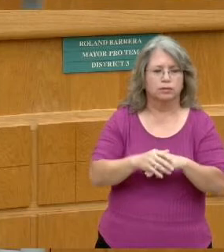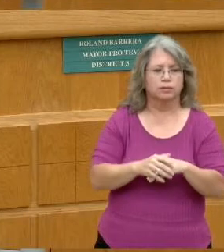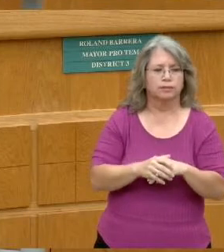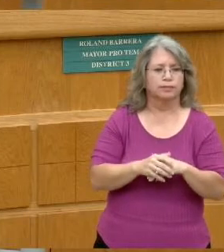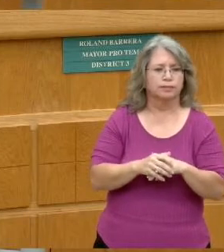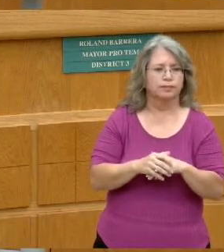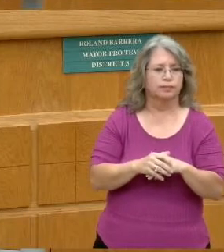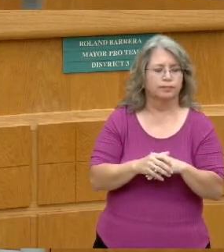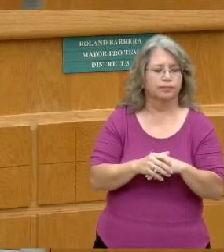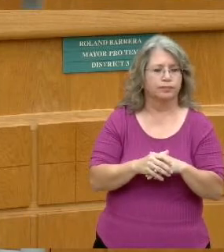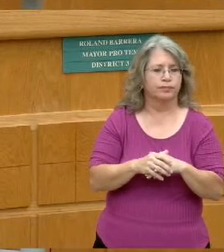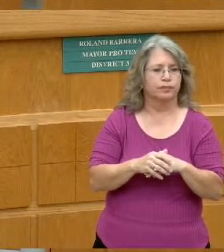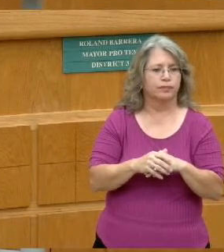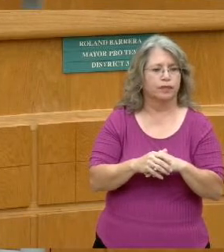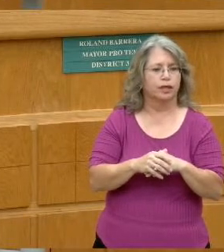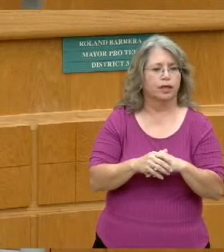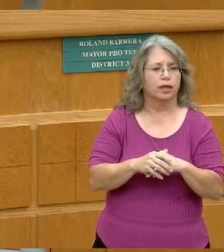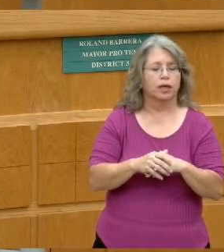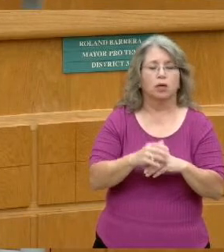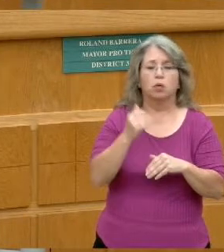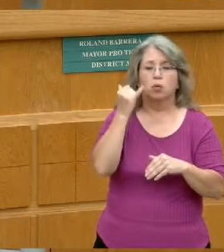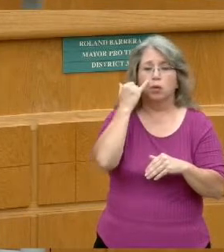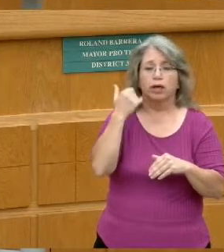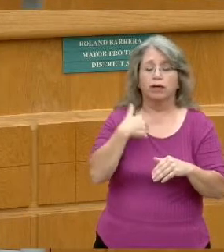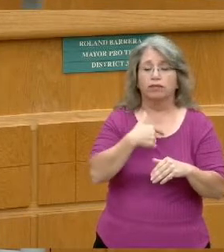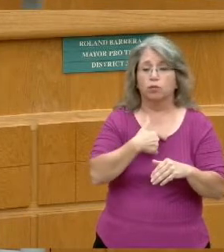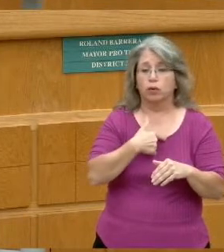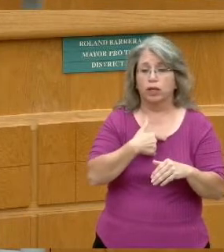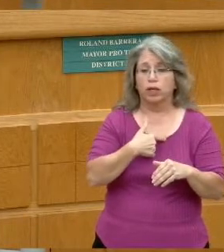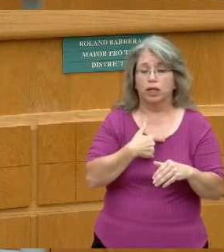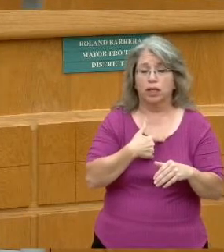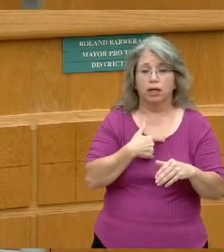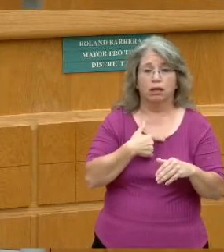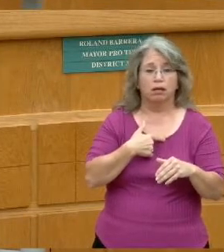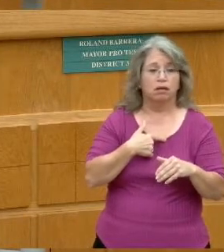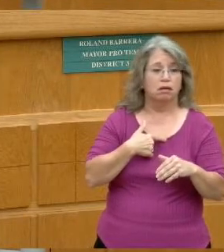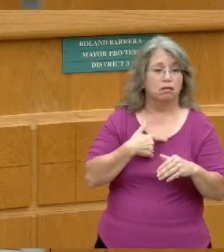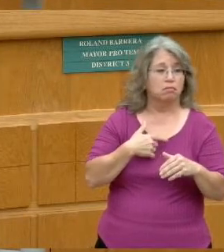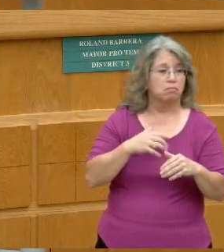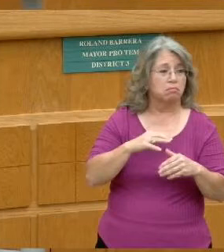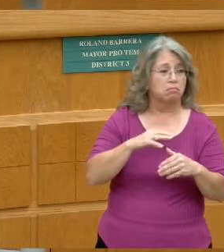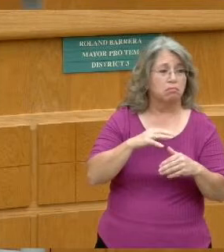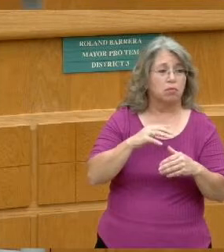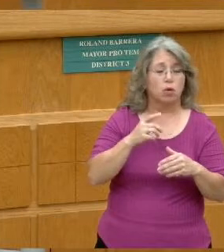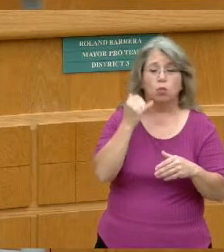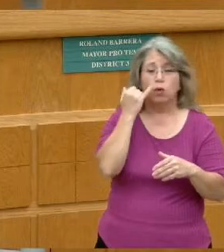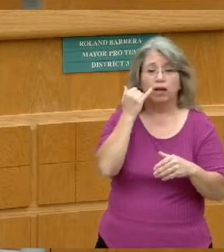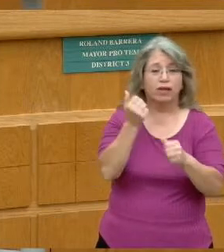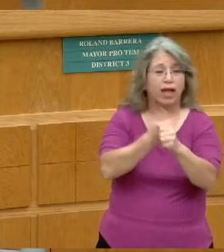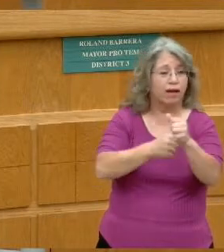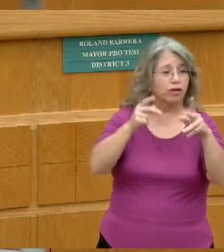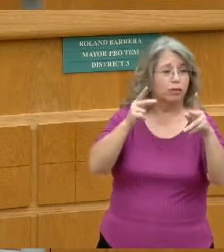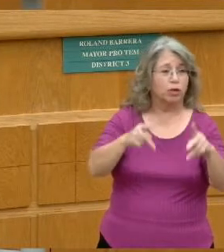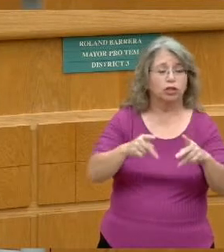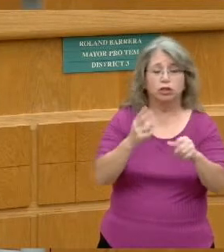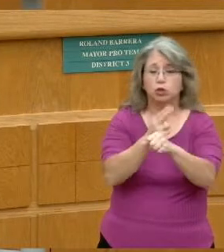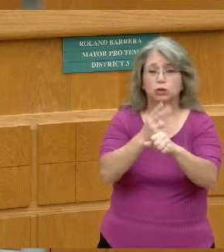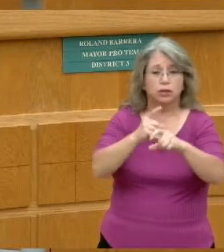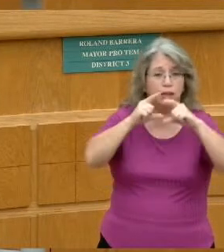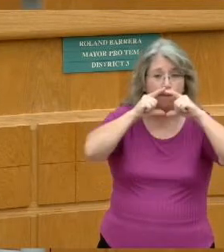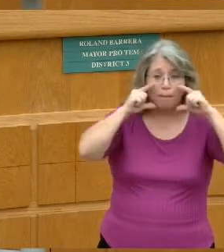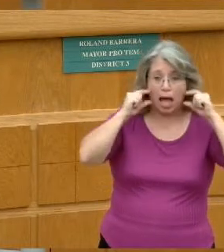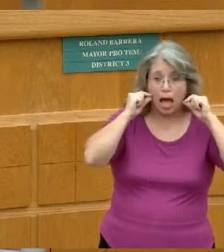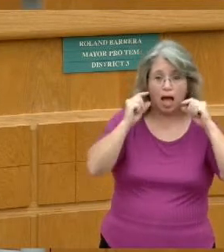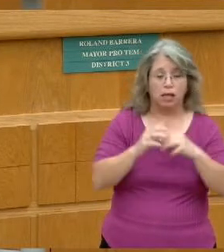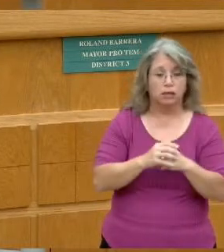and allowing public gatherings? And what if we increase our vigilance and we all wear masks? What if we all wash our hands really religiously and